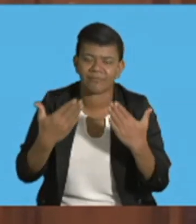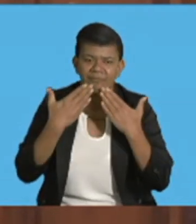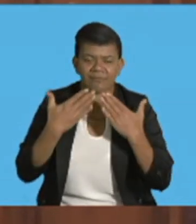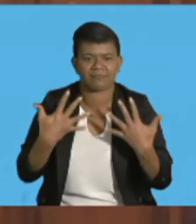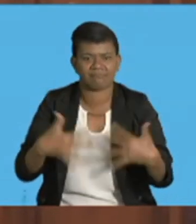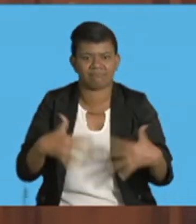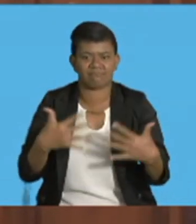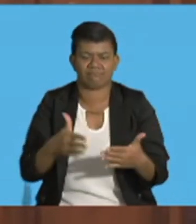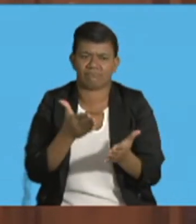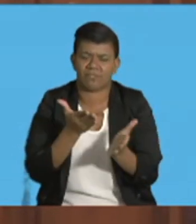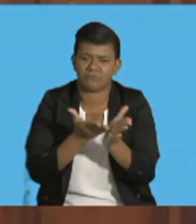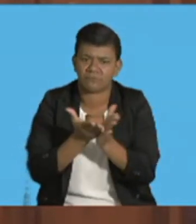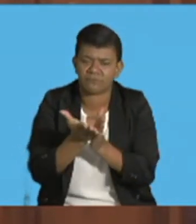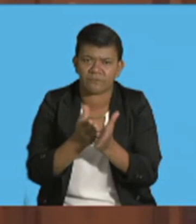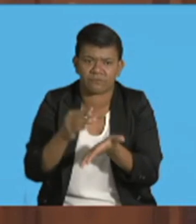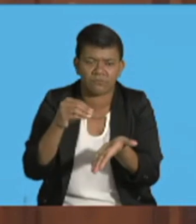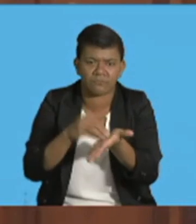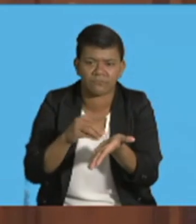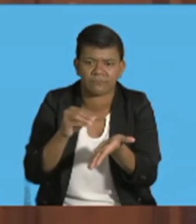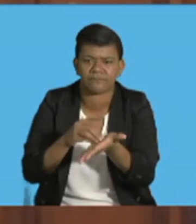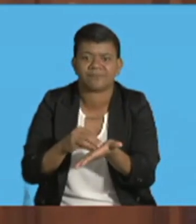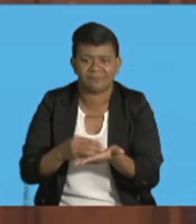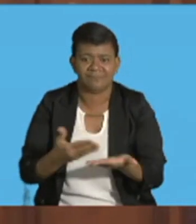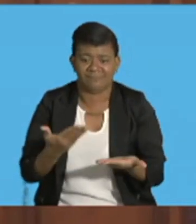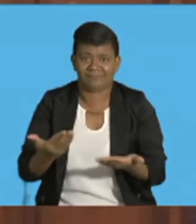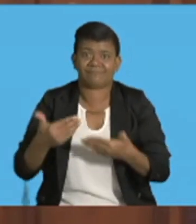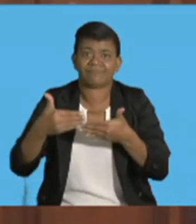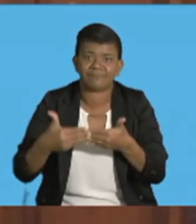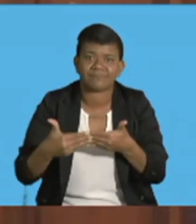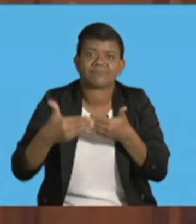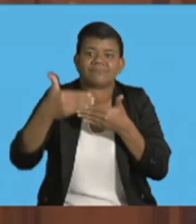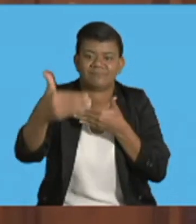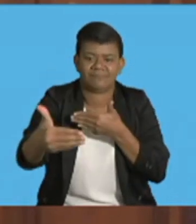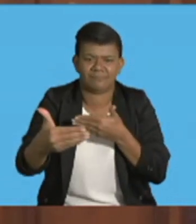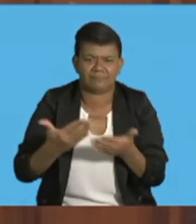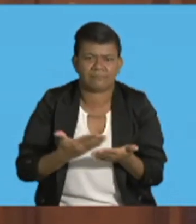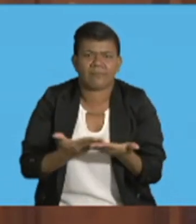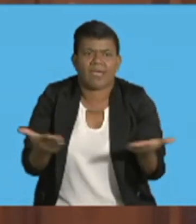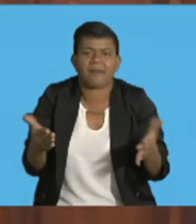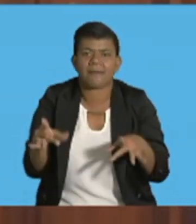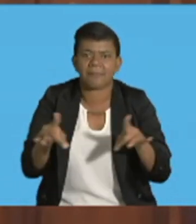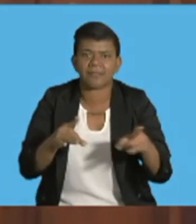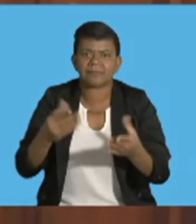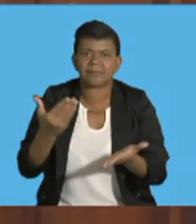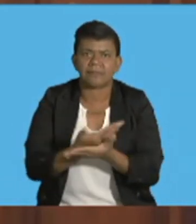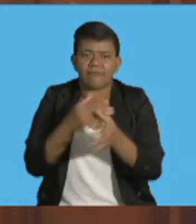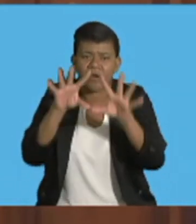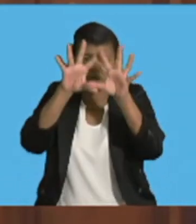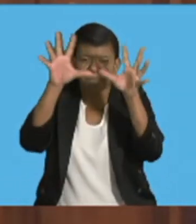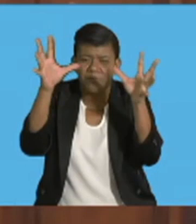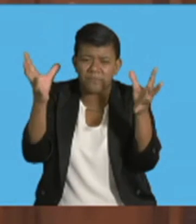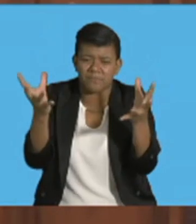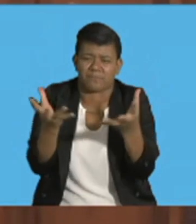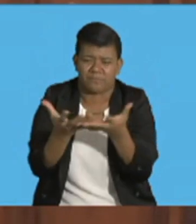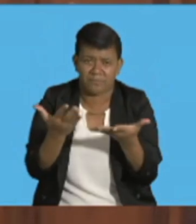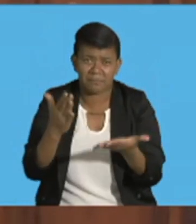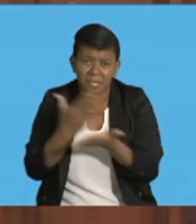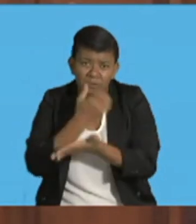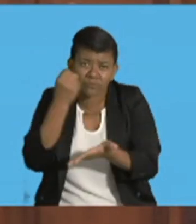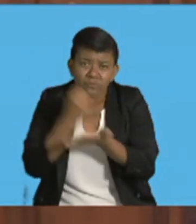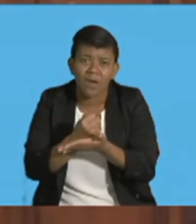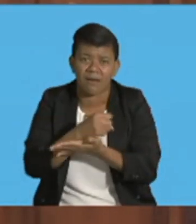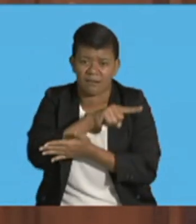deep appreciation to Fiji for its other contributions to the work of the United Nations. You are a steadfast